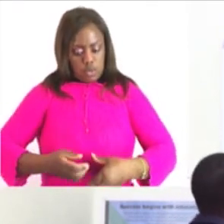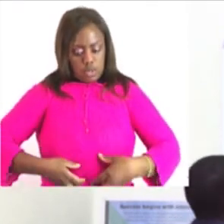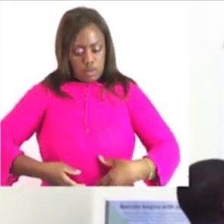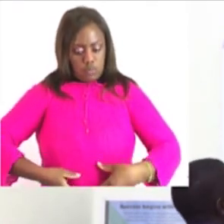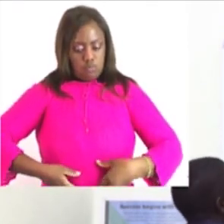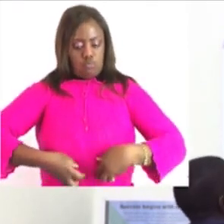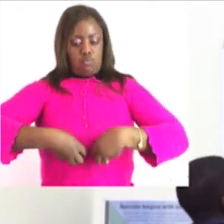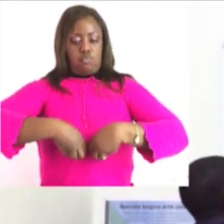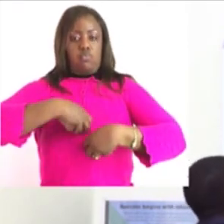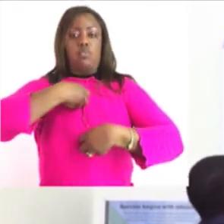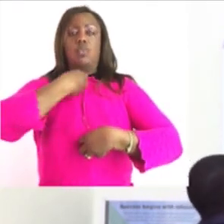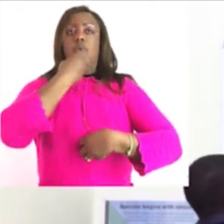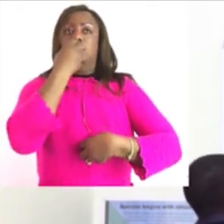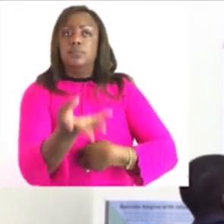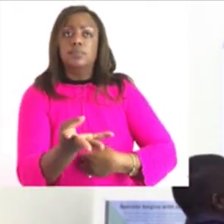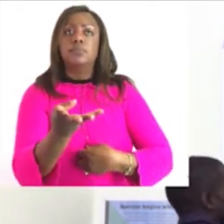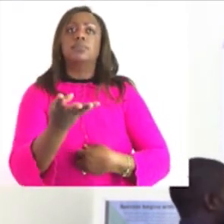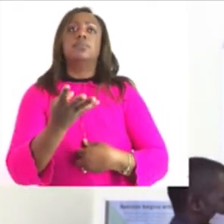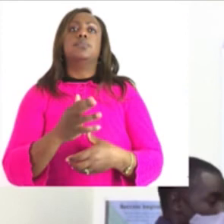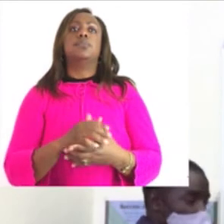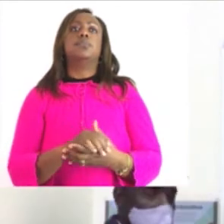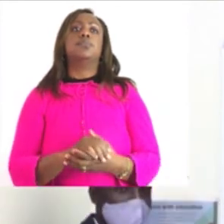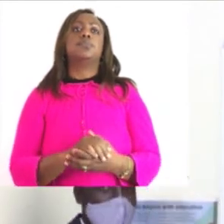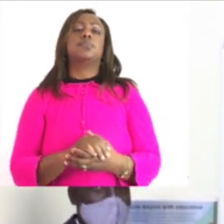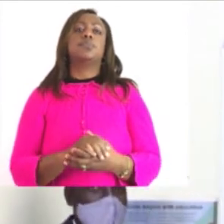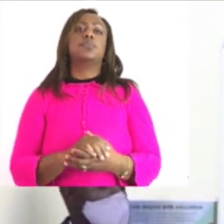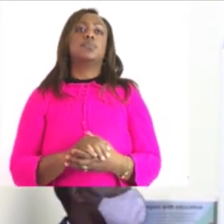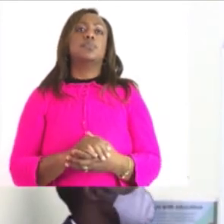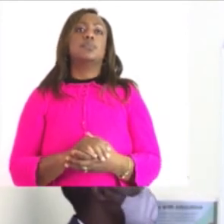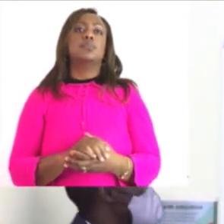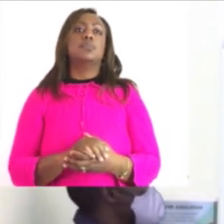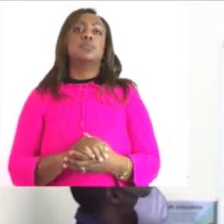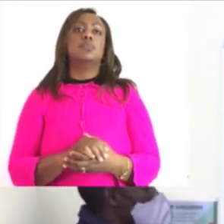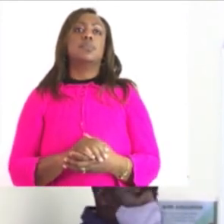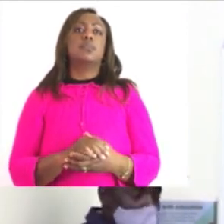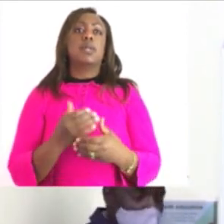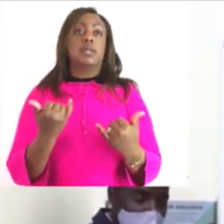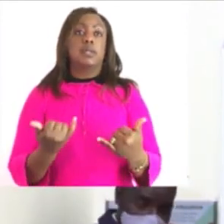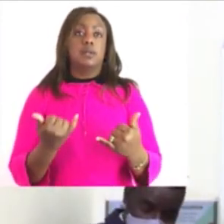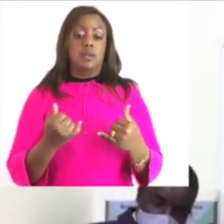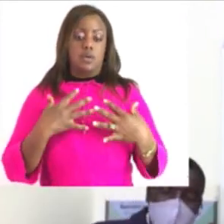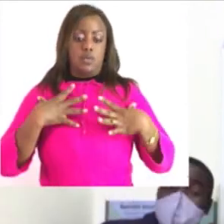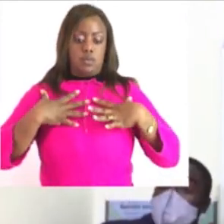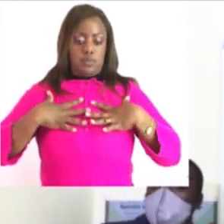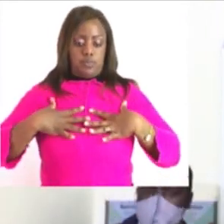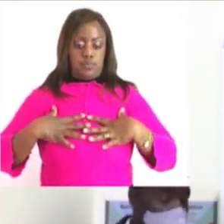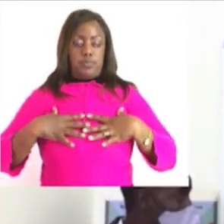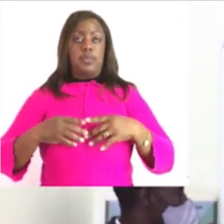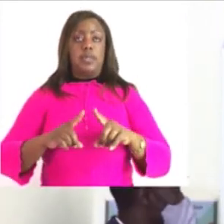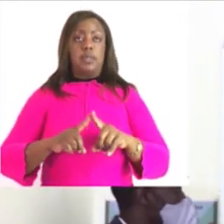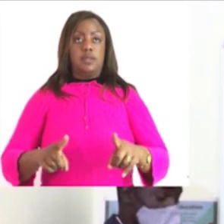lungs, then that air starts to go out. Okay? So when I try to empty something from